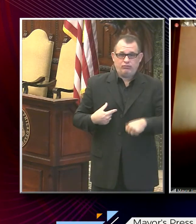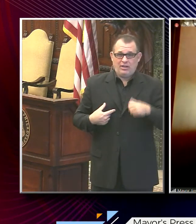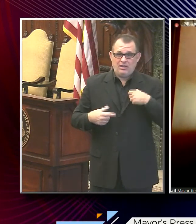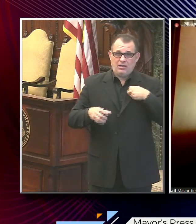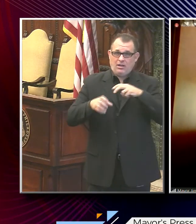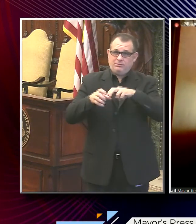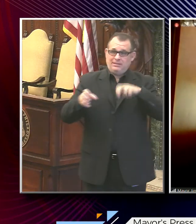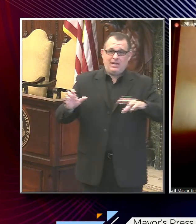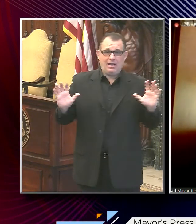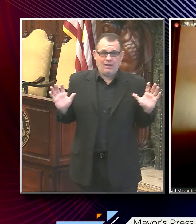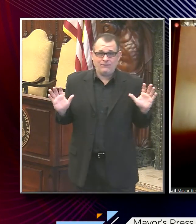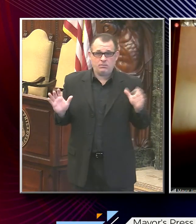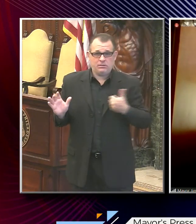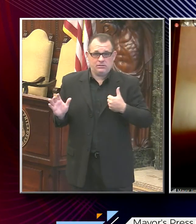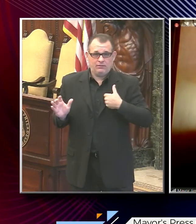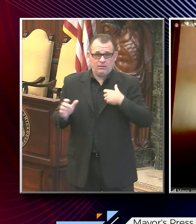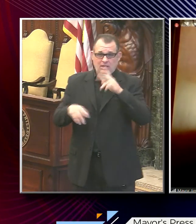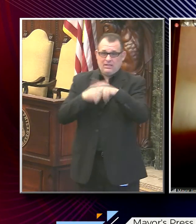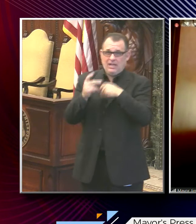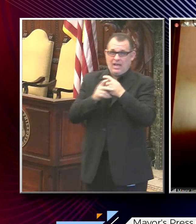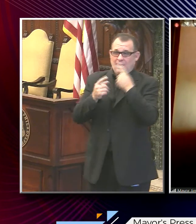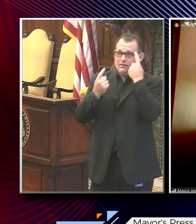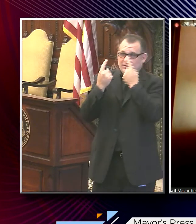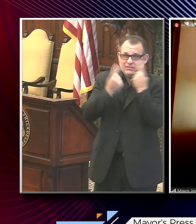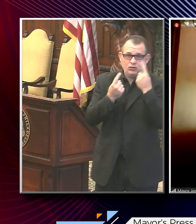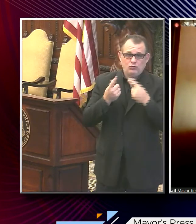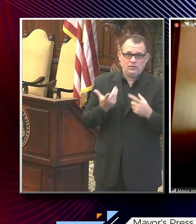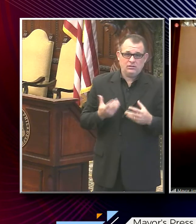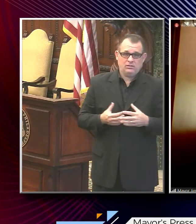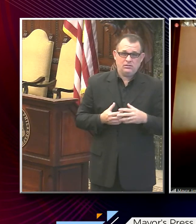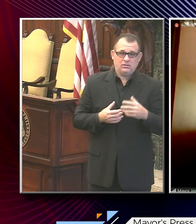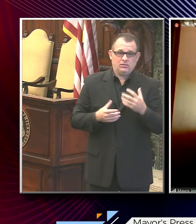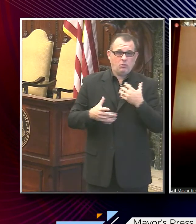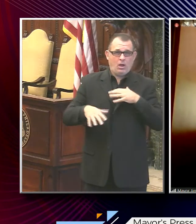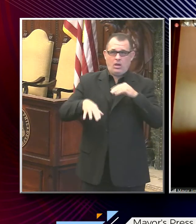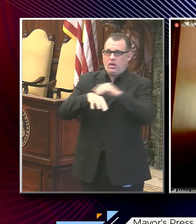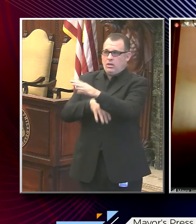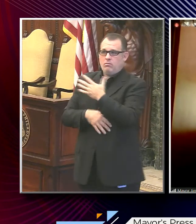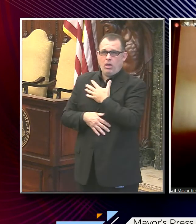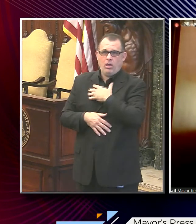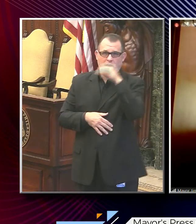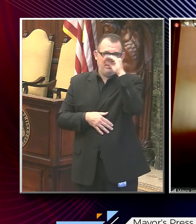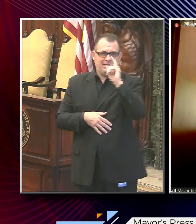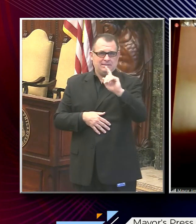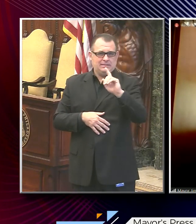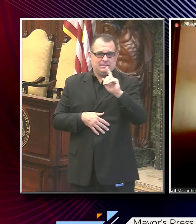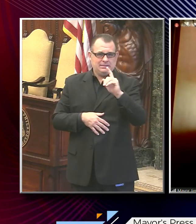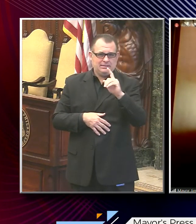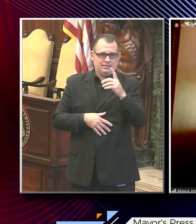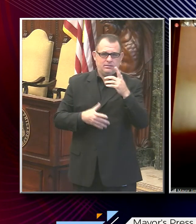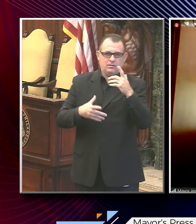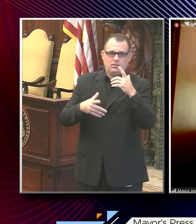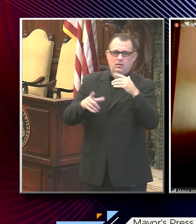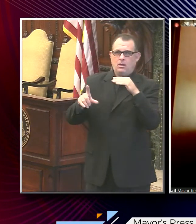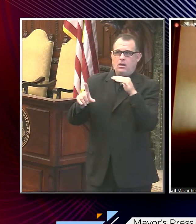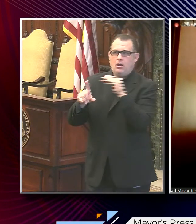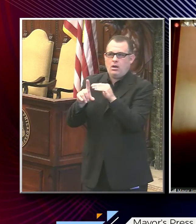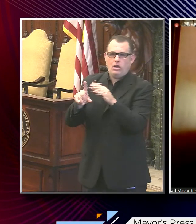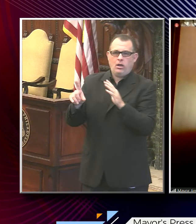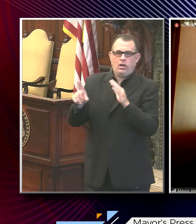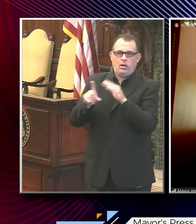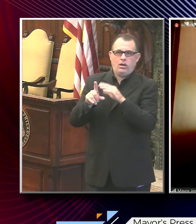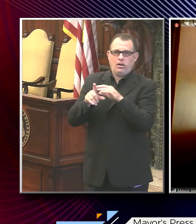of these kinds of considerations without weighing in myself or putting a thumb on the scale for any particular developer or in